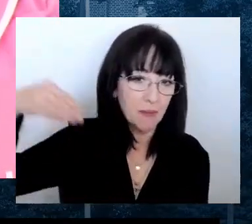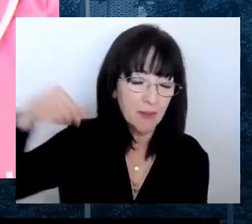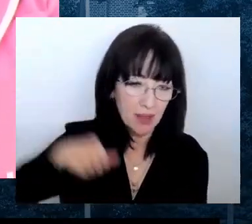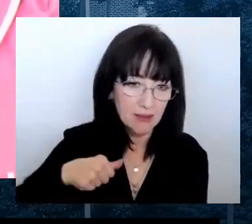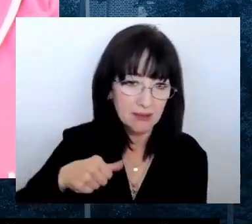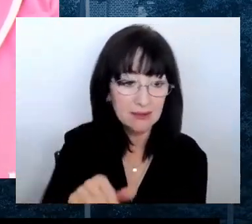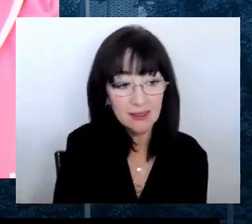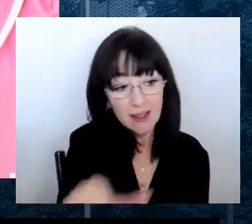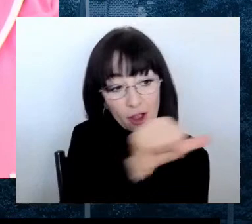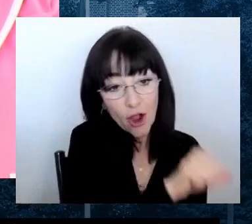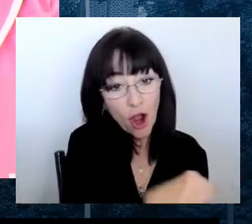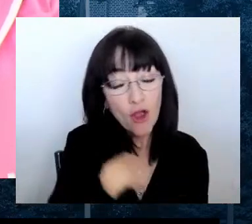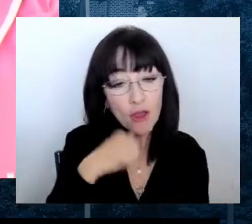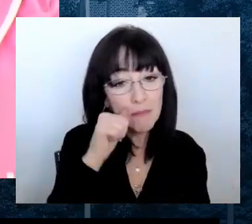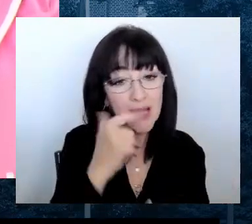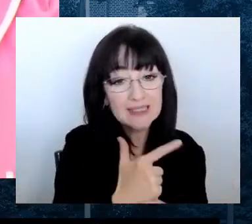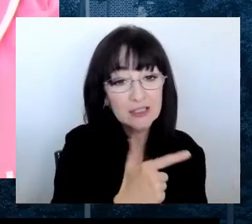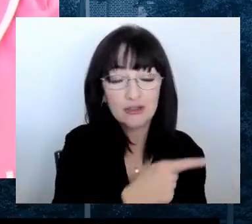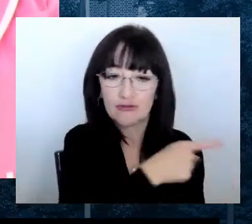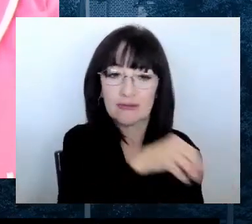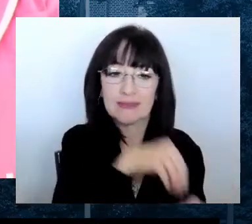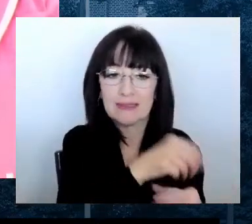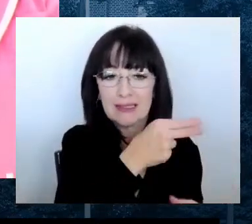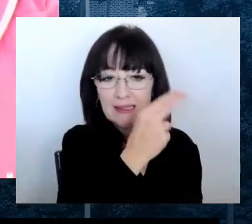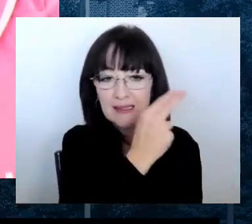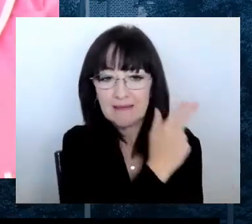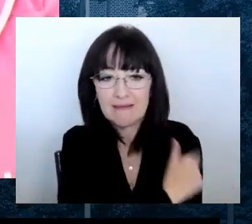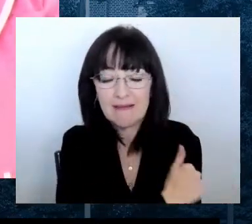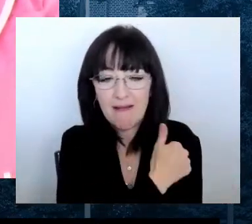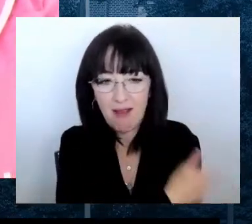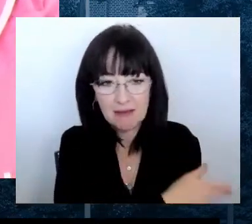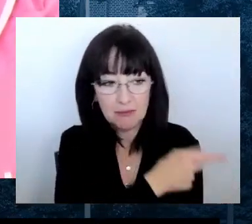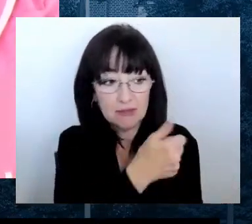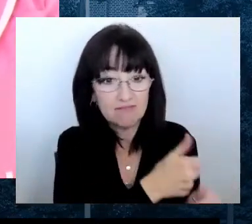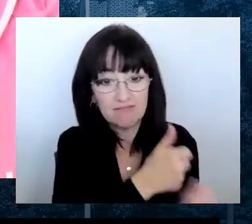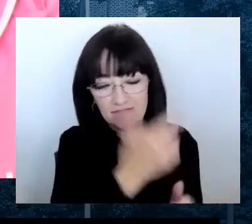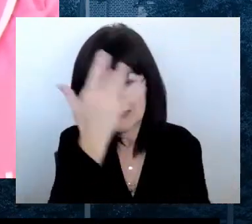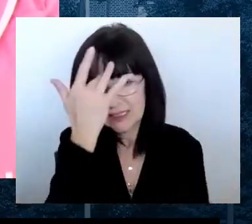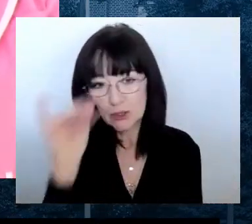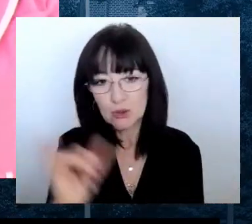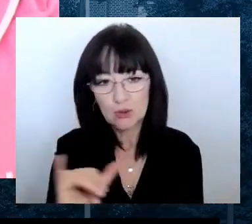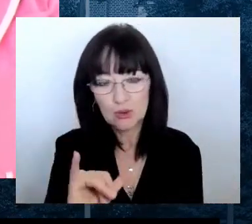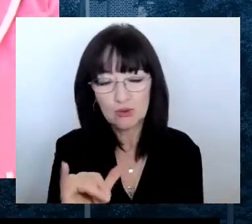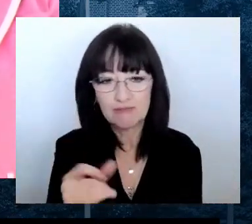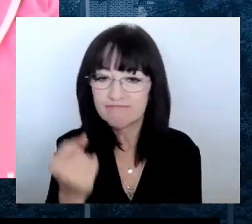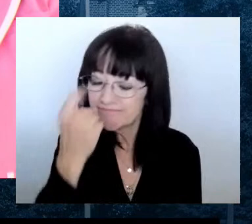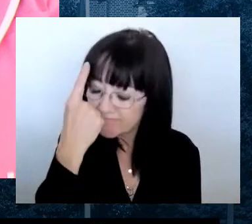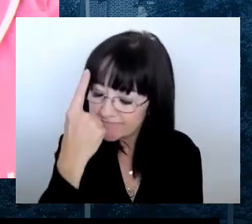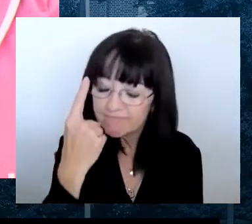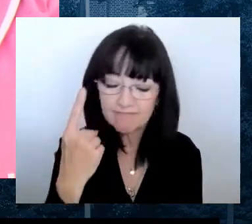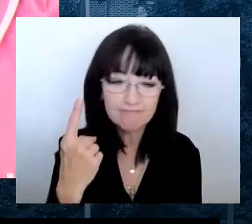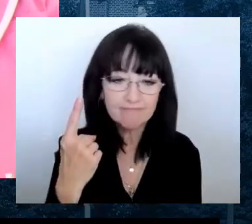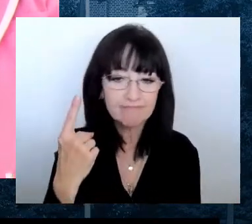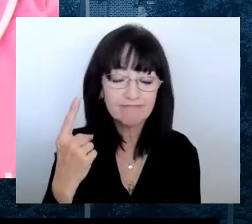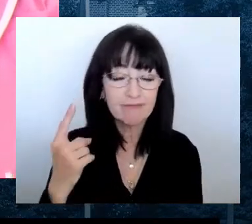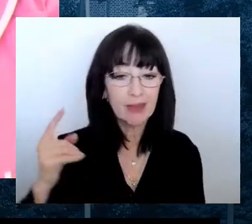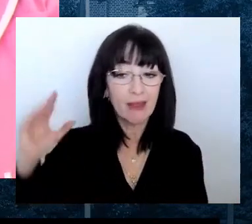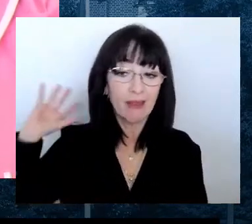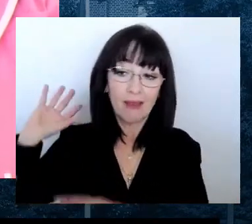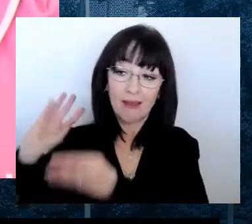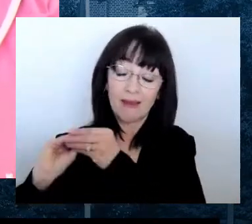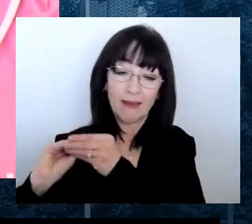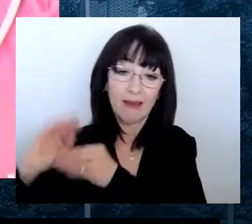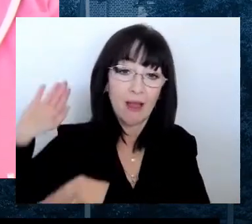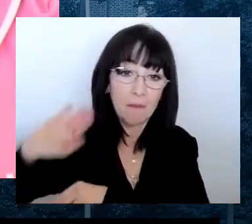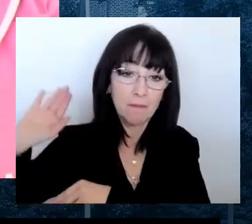hospitalized too. Obviously, we can't change the past. Yet today, as we witness this bill's passage, we will